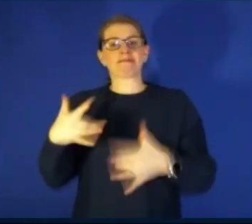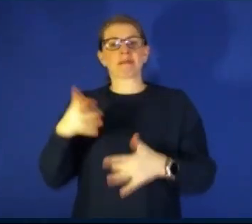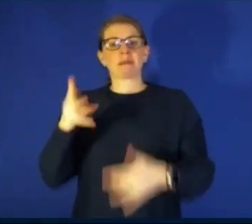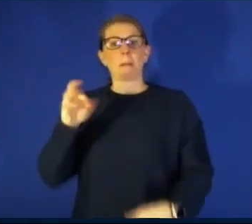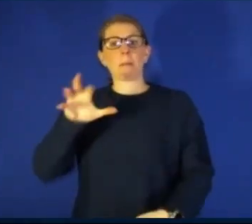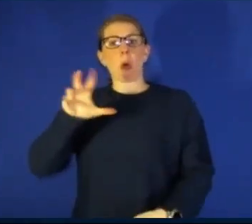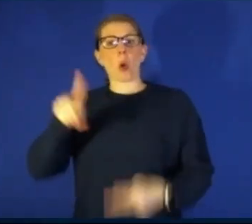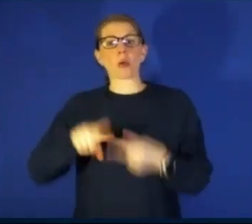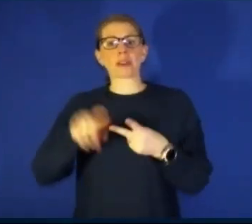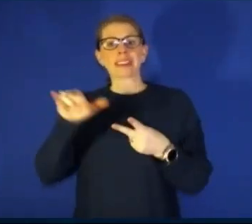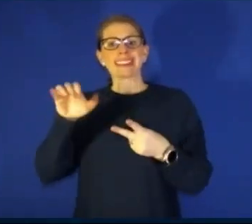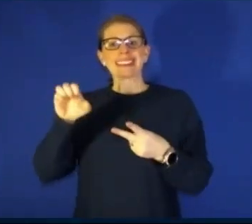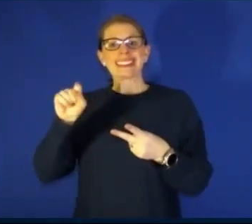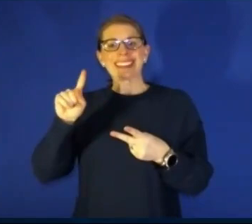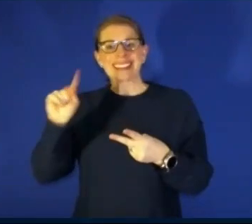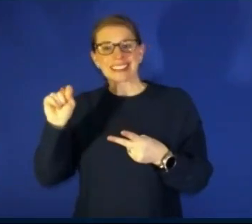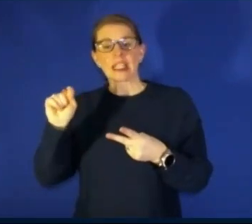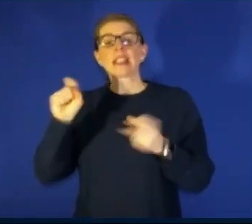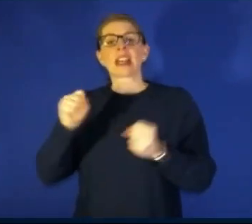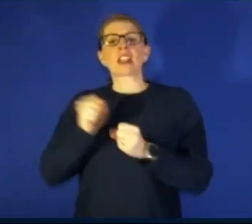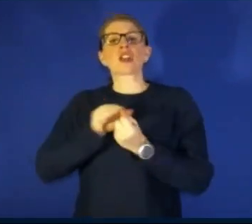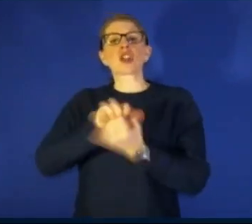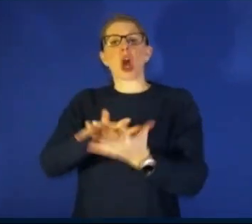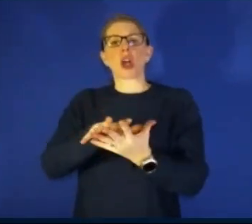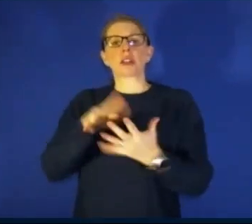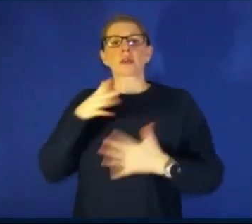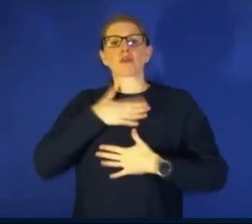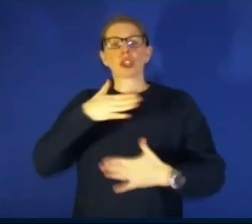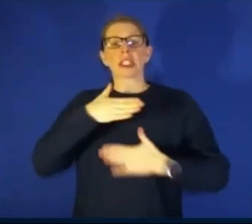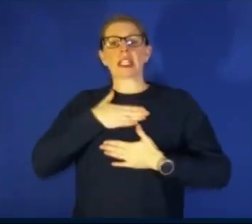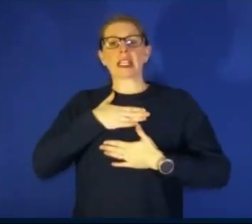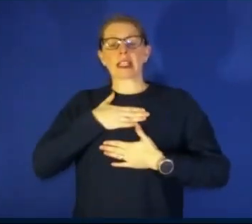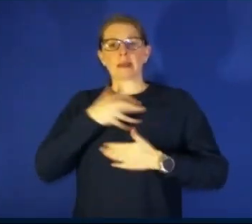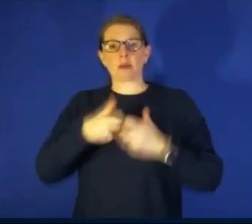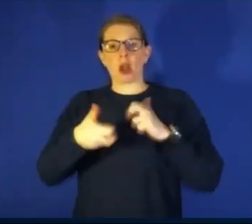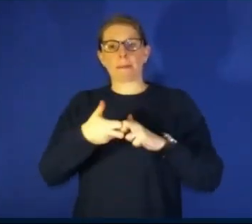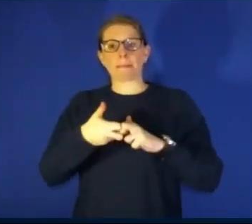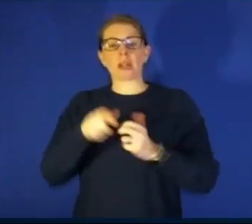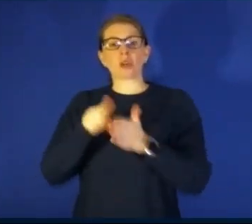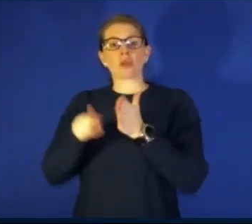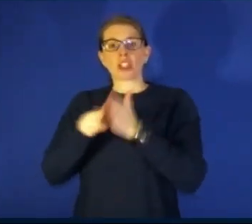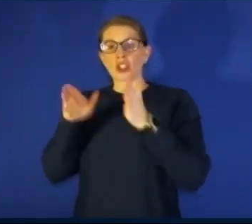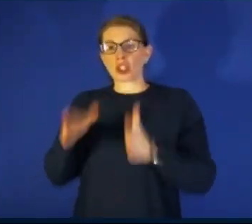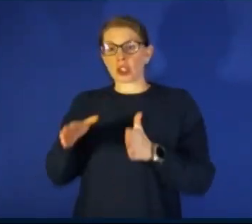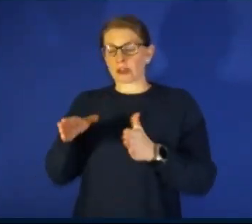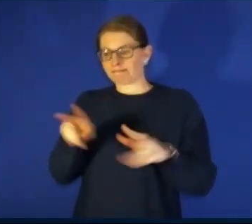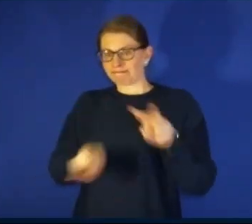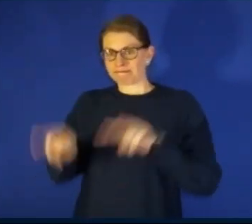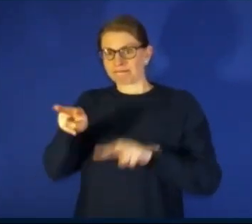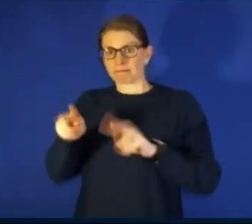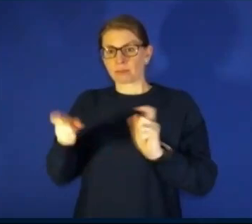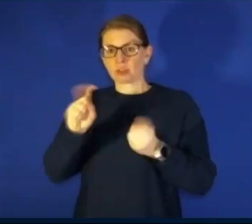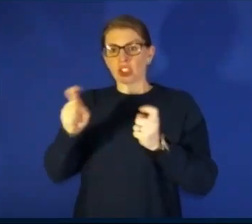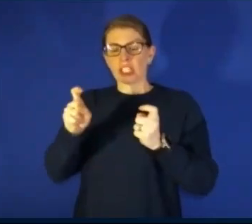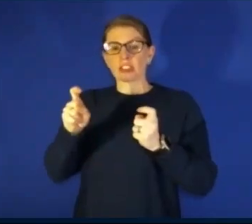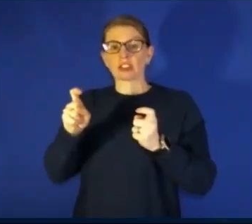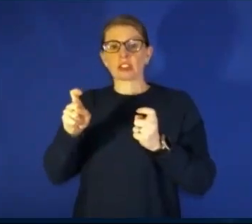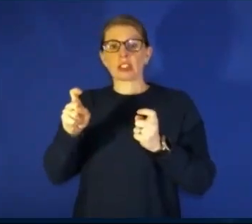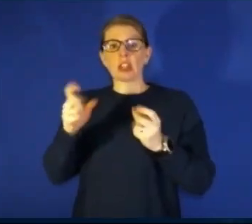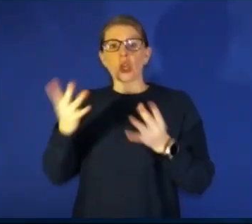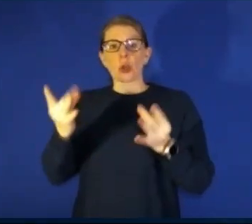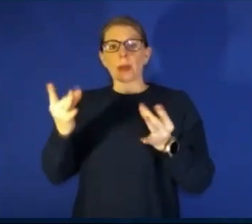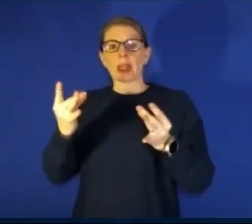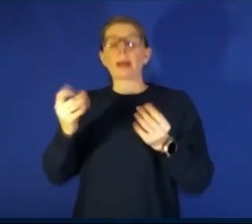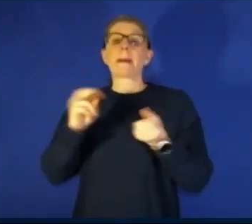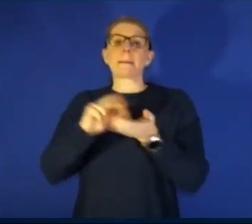that can cause breathing problems. Researchers say the number of kids in those areas change the indoor temperature and humidity, leading to more yeast and mold.